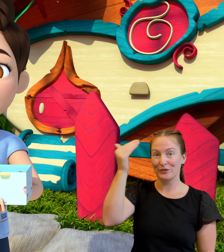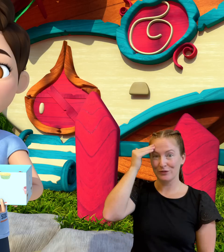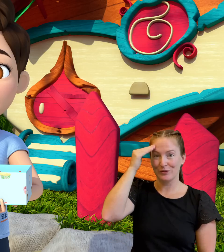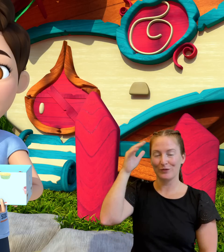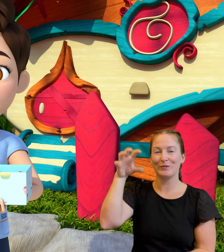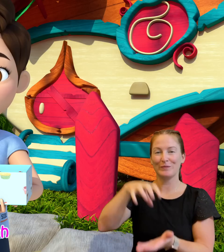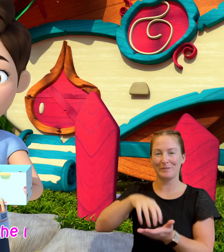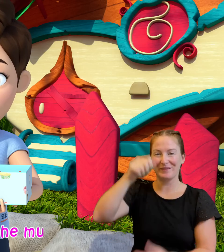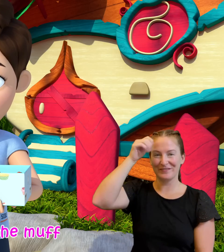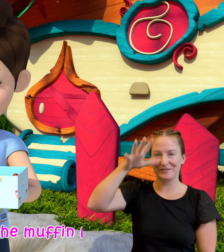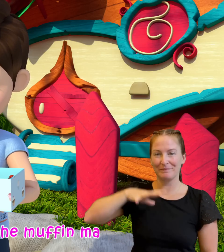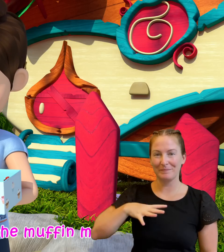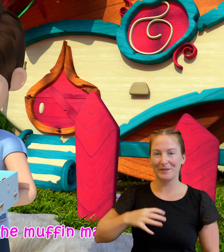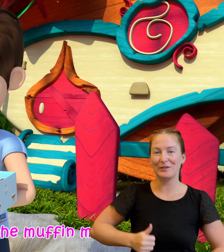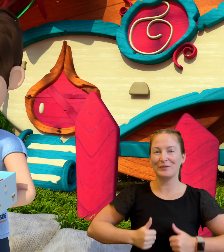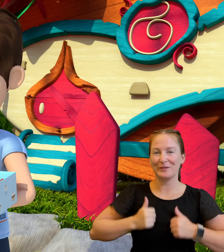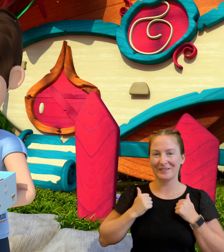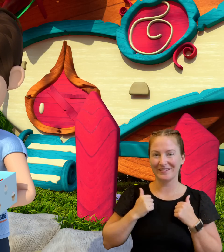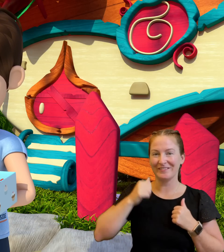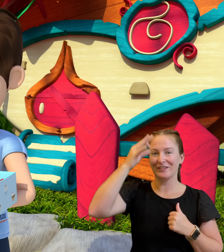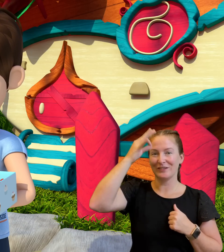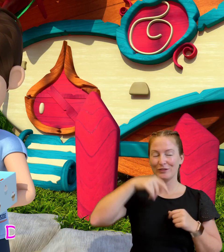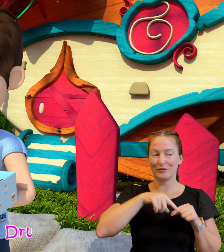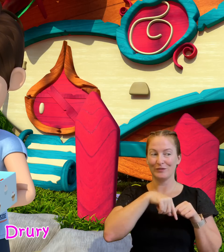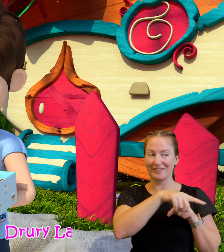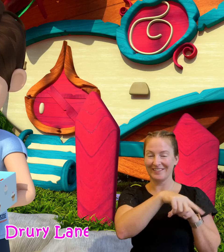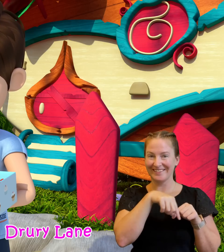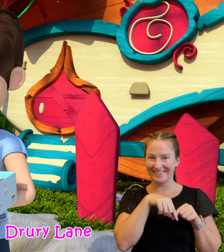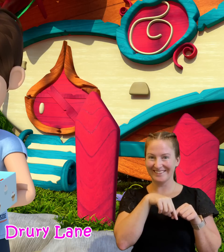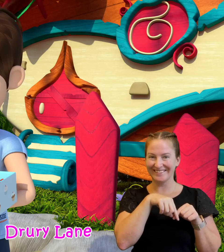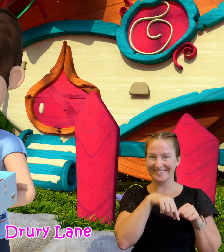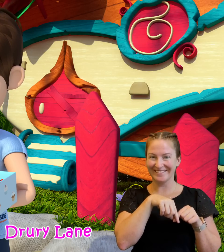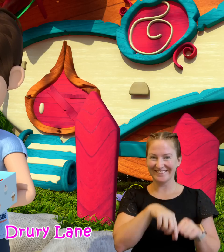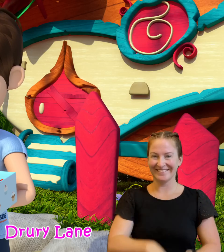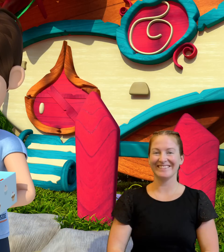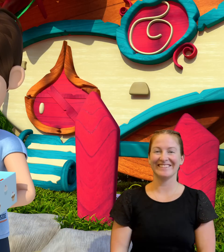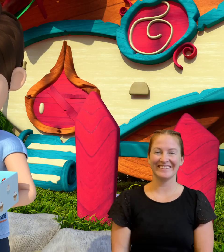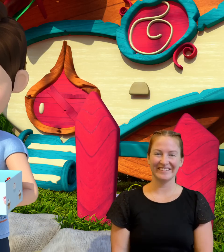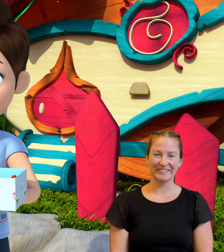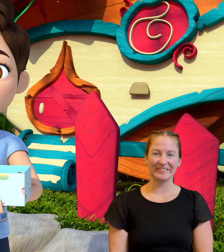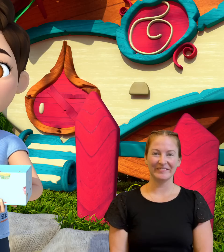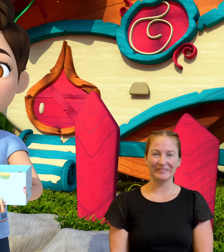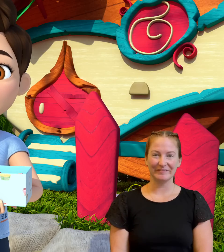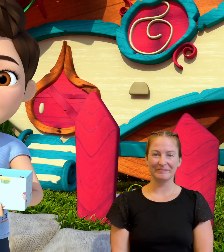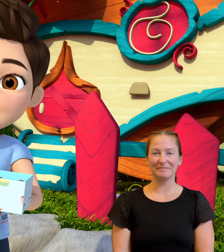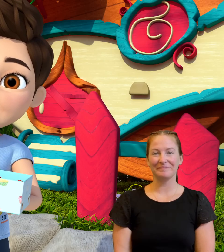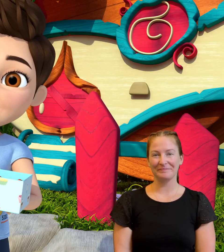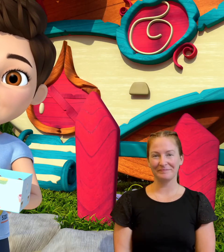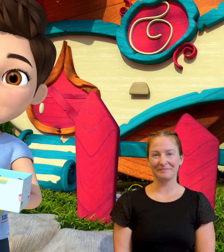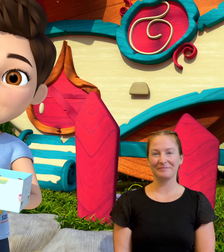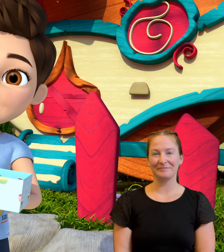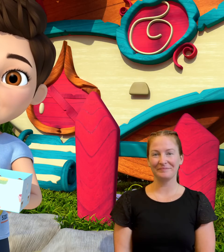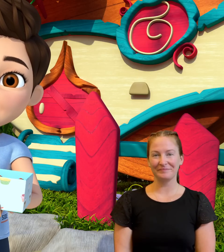Yes, we know the Muffin Man who lives on Drury Lane.